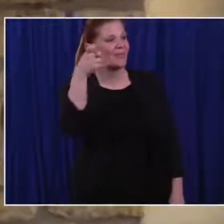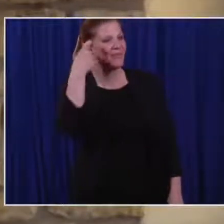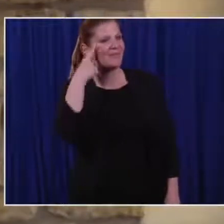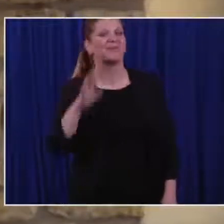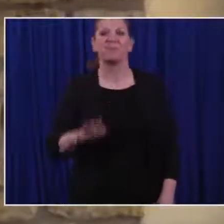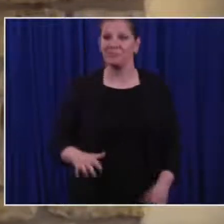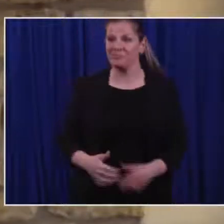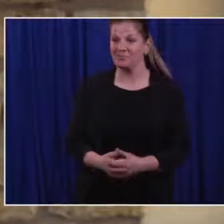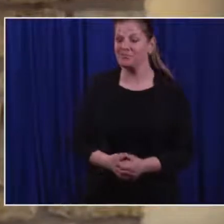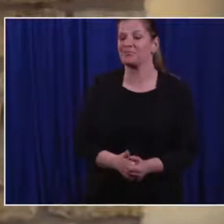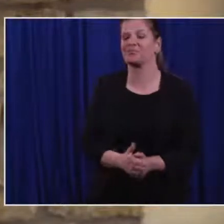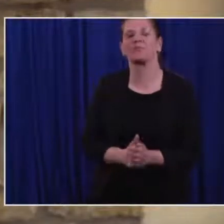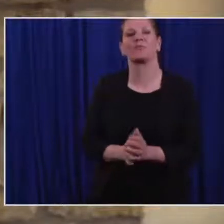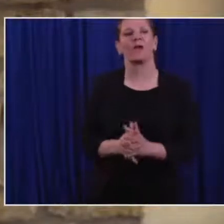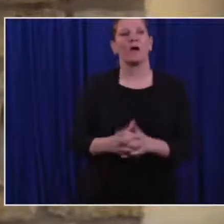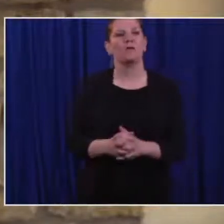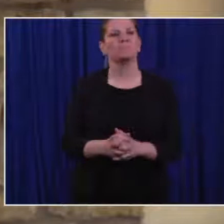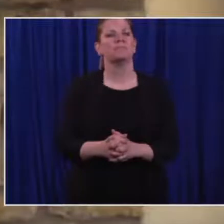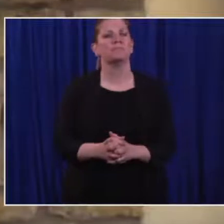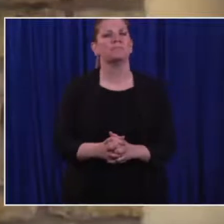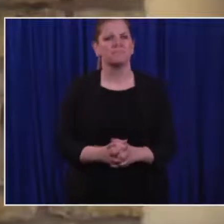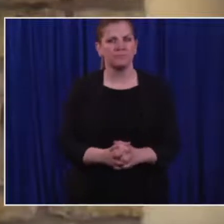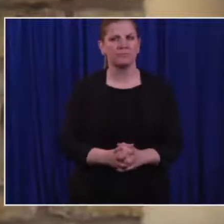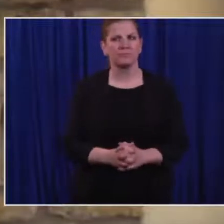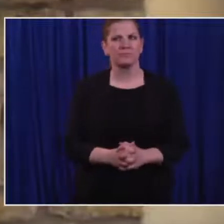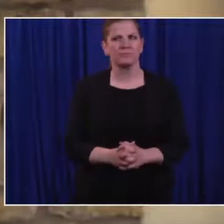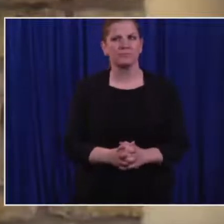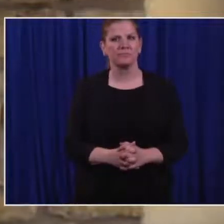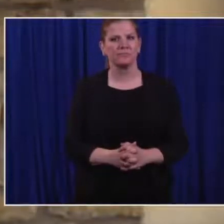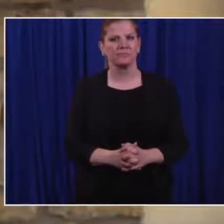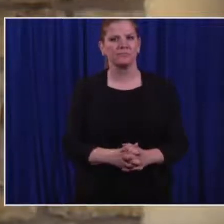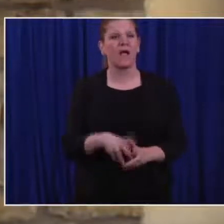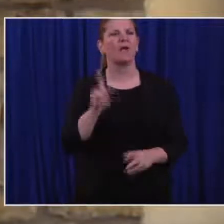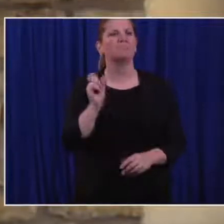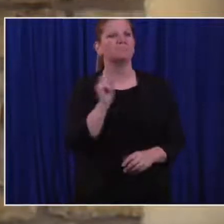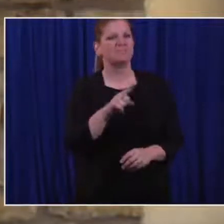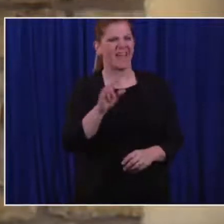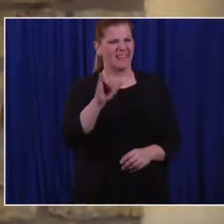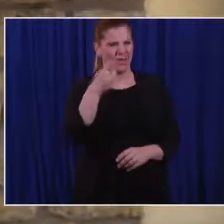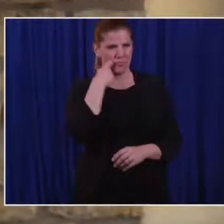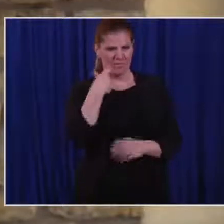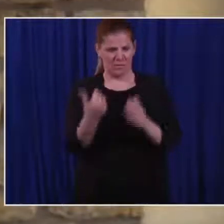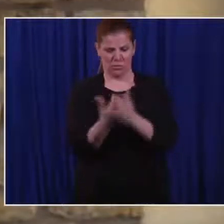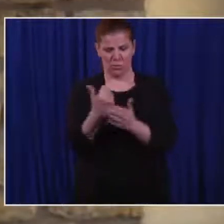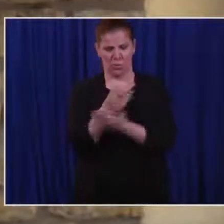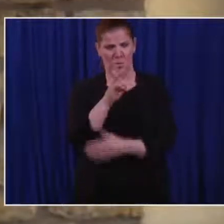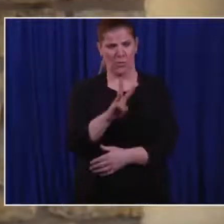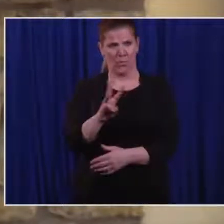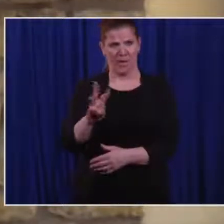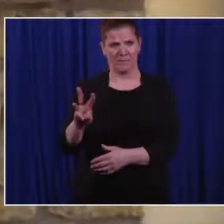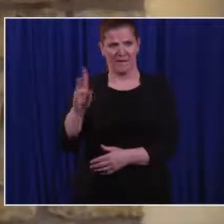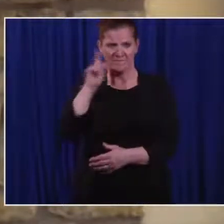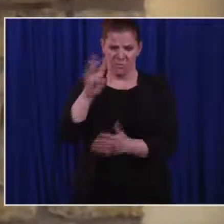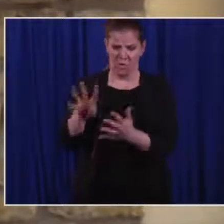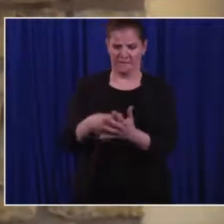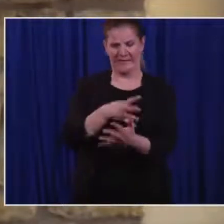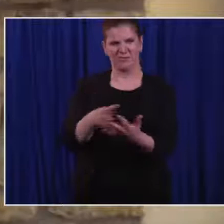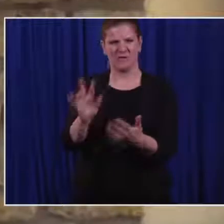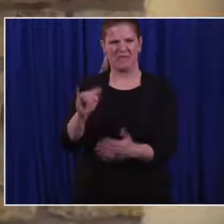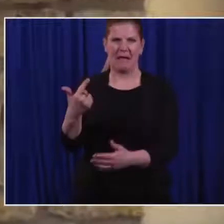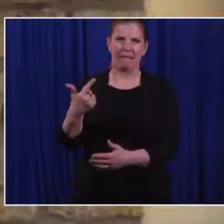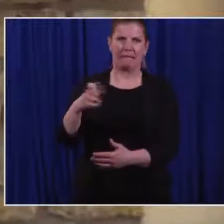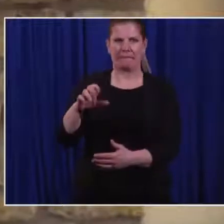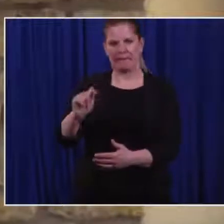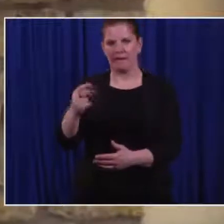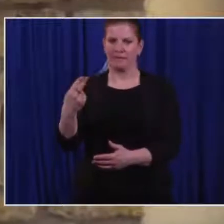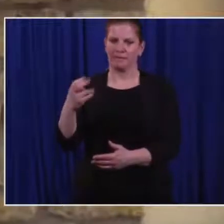a question about the new website for scheduling. One of the priorities of this website was to kind of